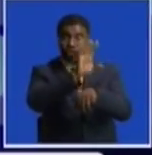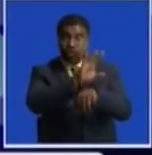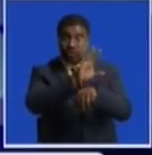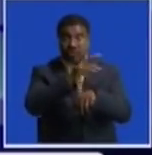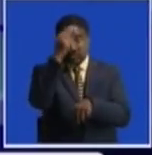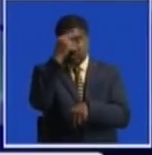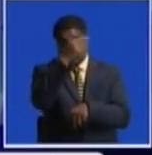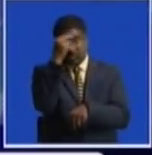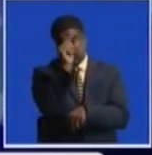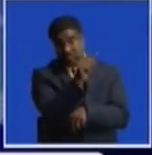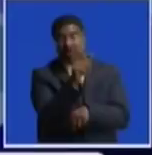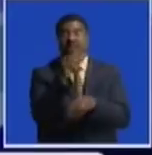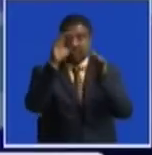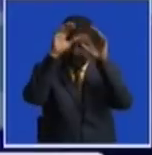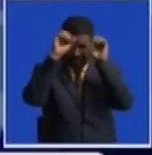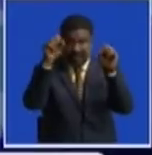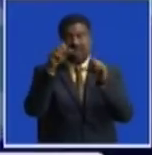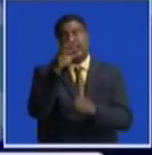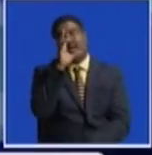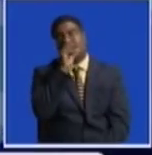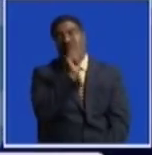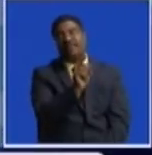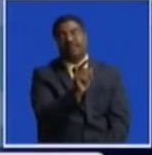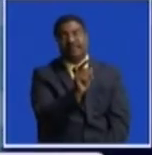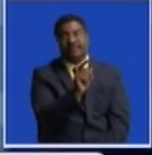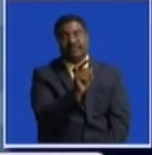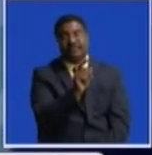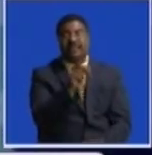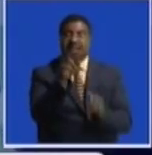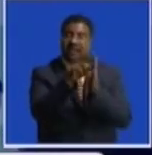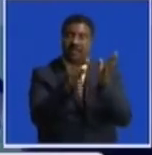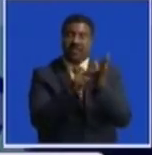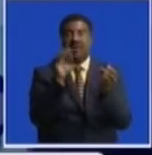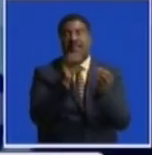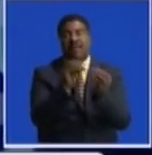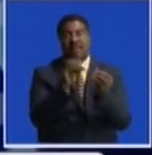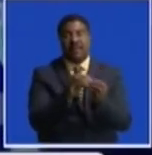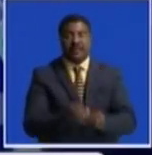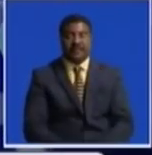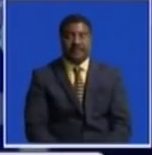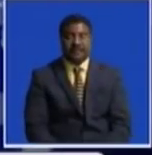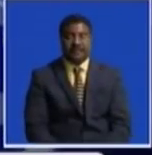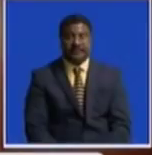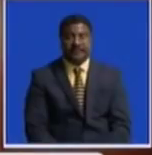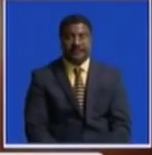at the Cathedral of the Holy Cross in Lusaka today. Mark Zilgone has more in the following report.